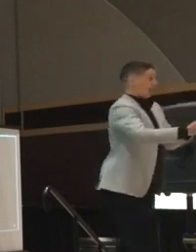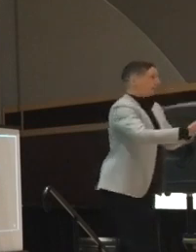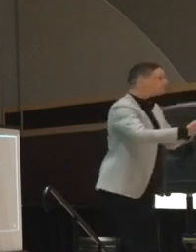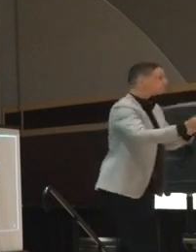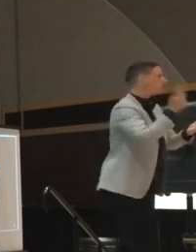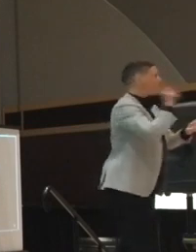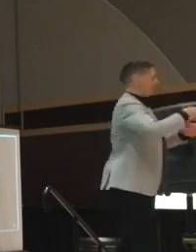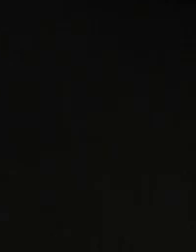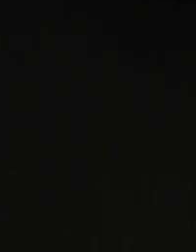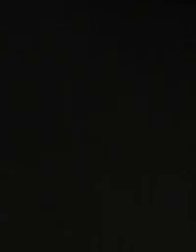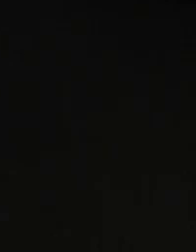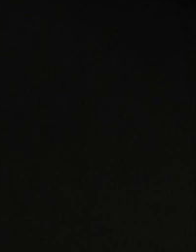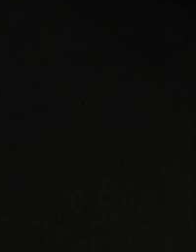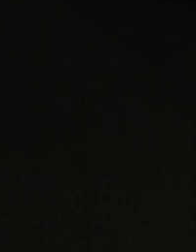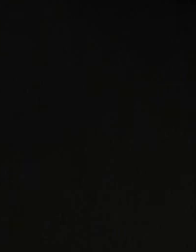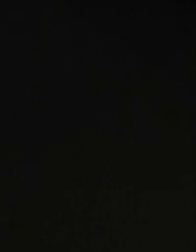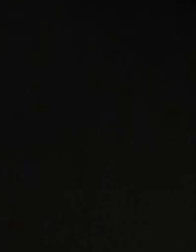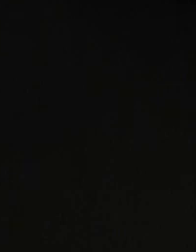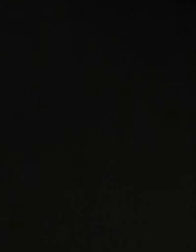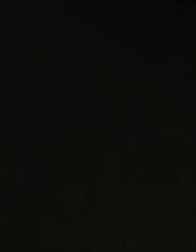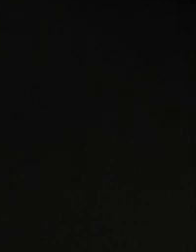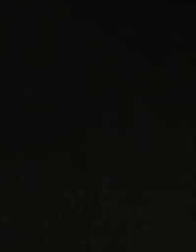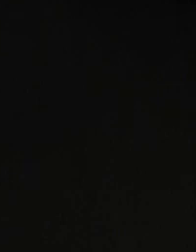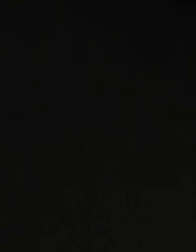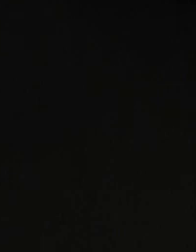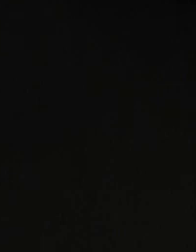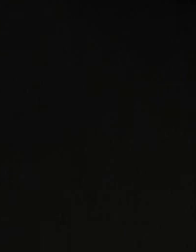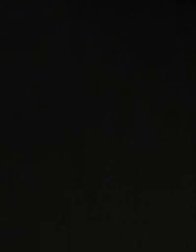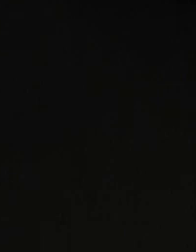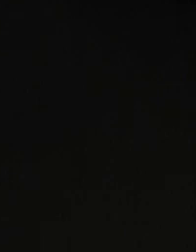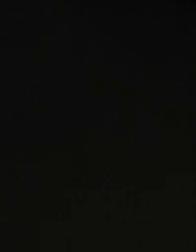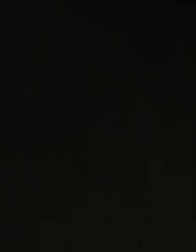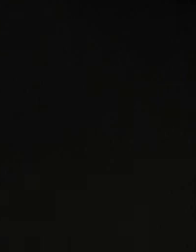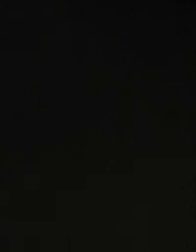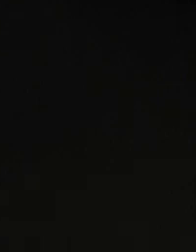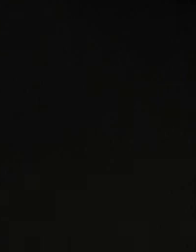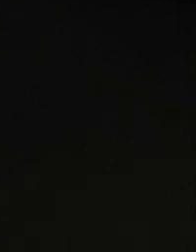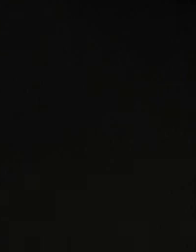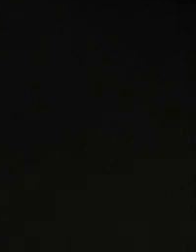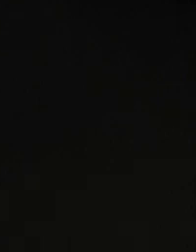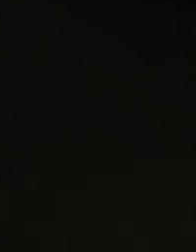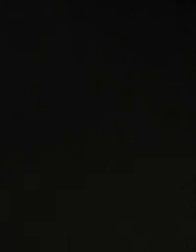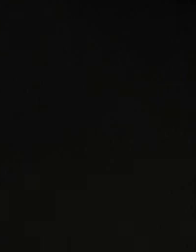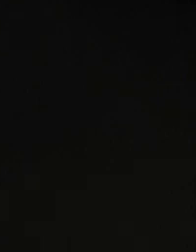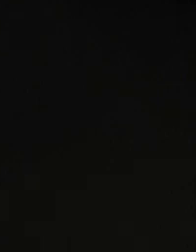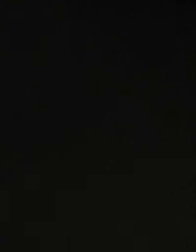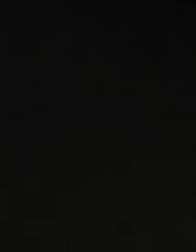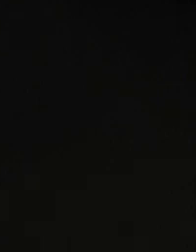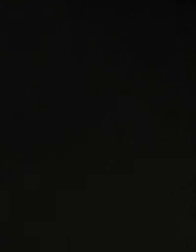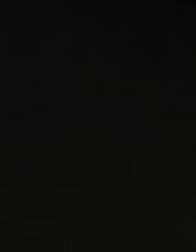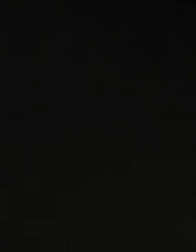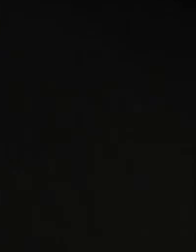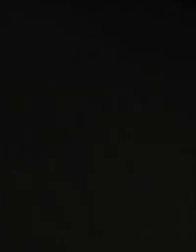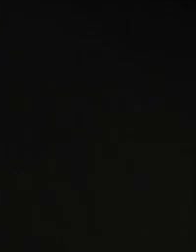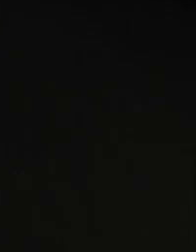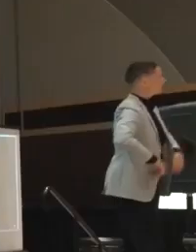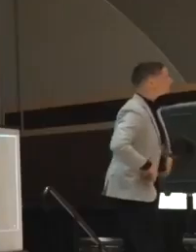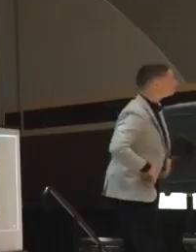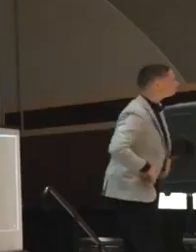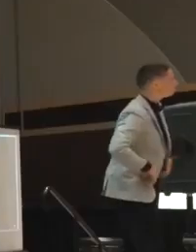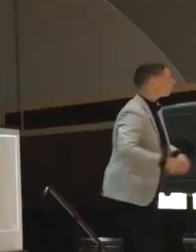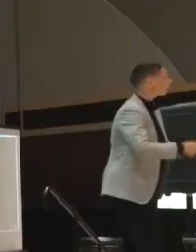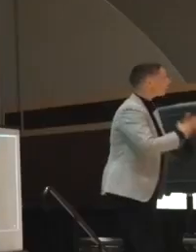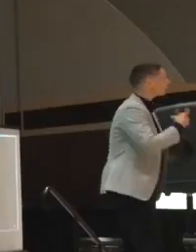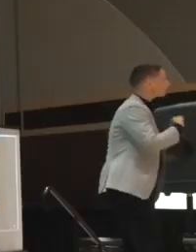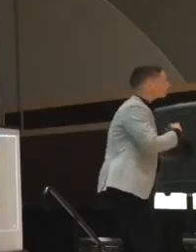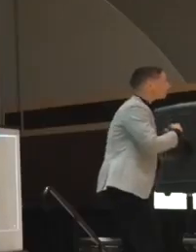it, and they put it in a non-waterproof basement. Not a very good idea when you live next to the sea. If